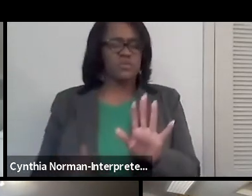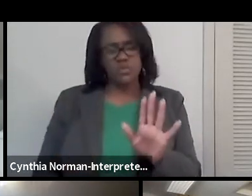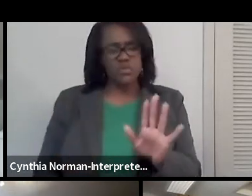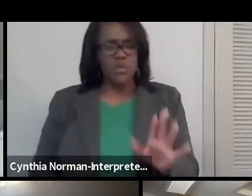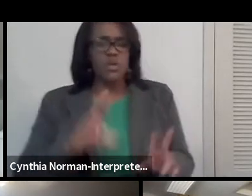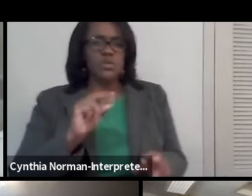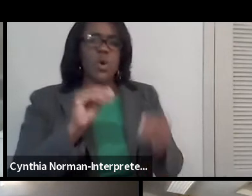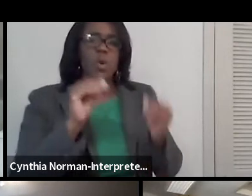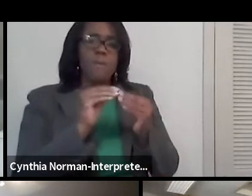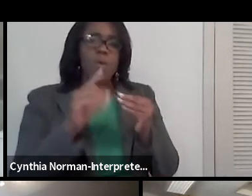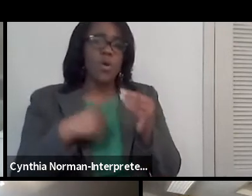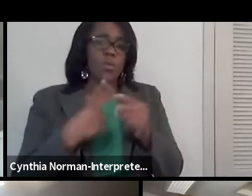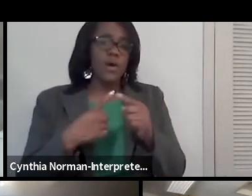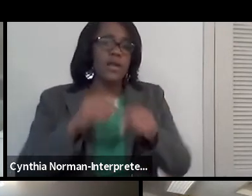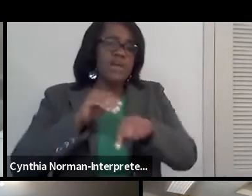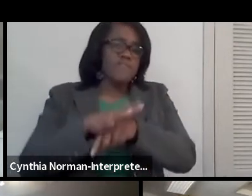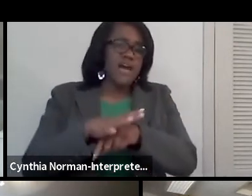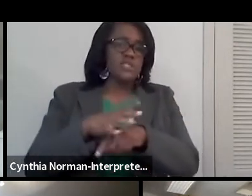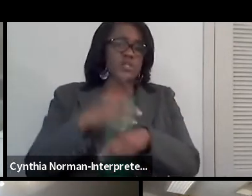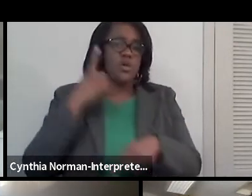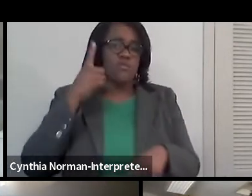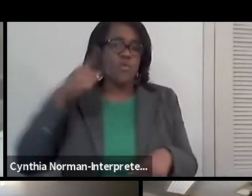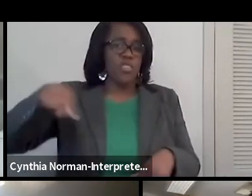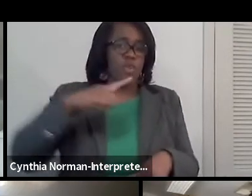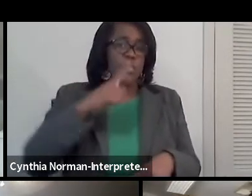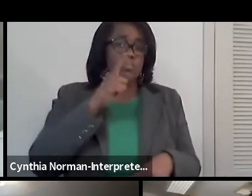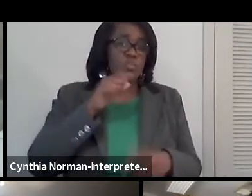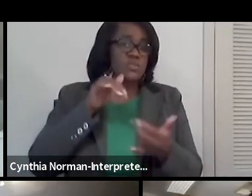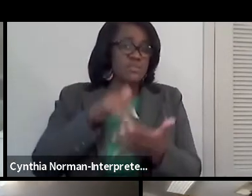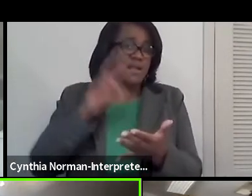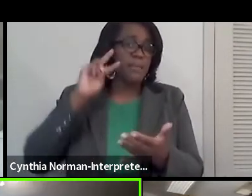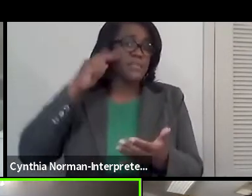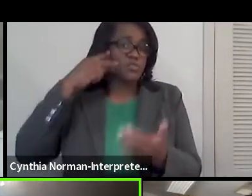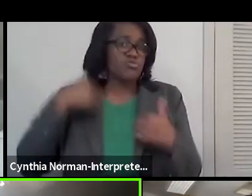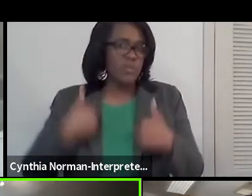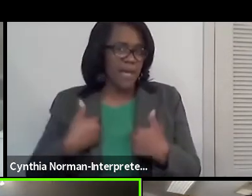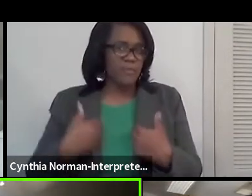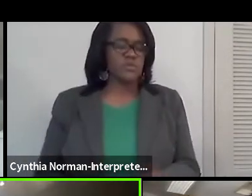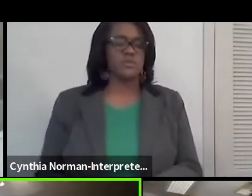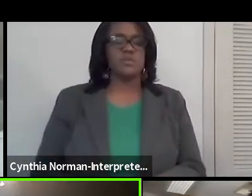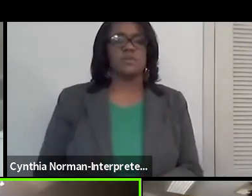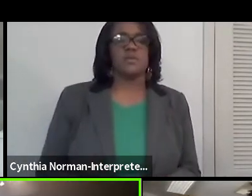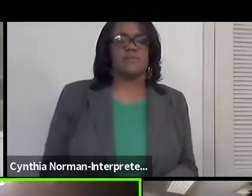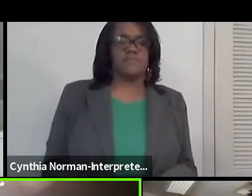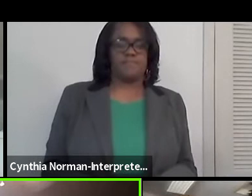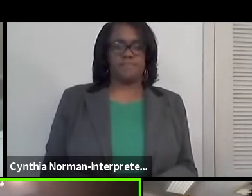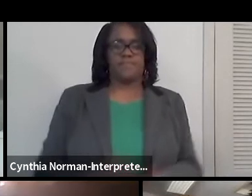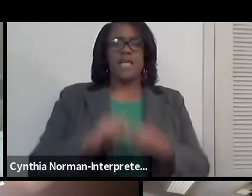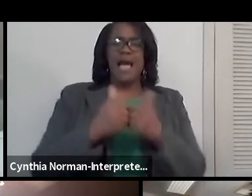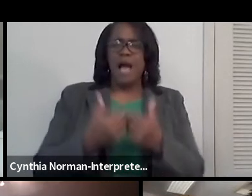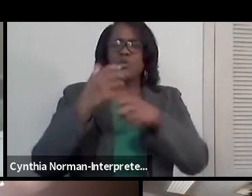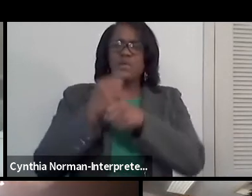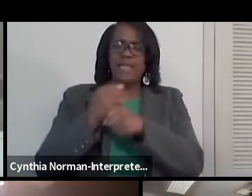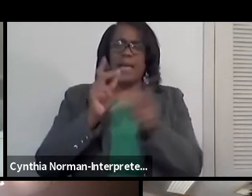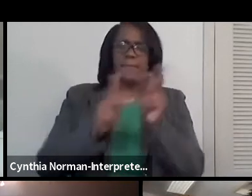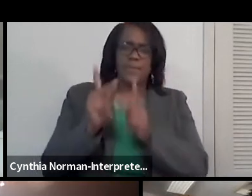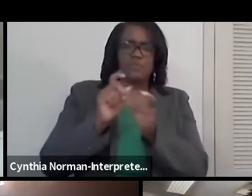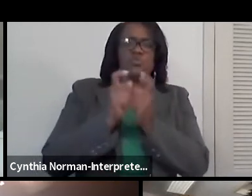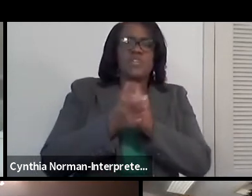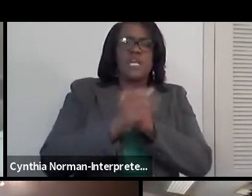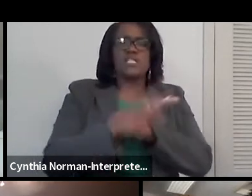More, what advice would you give to those who study misunderstood mammals? Okay. In terms of how to gain people to begin to change their